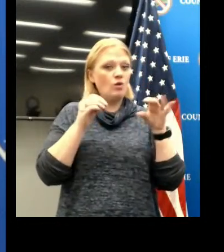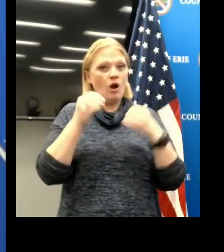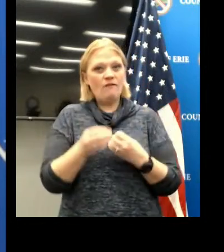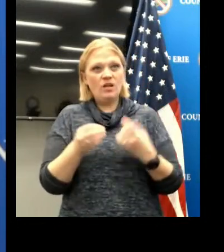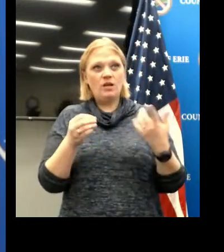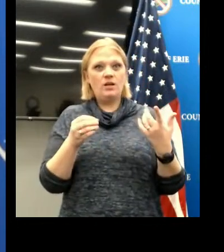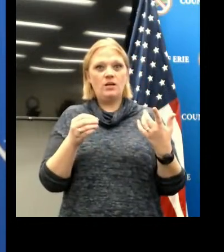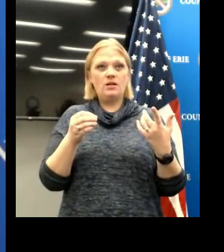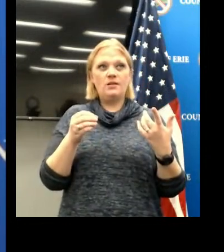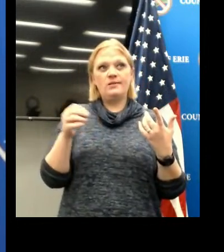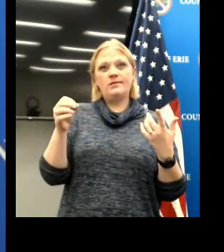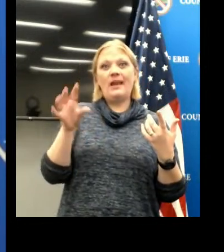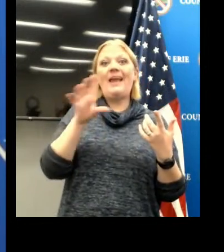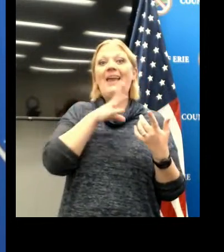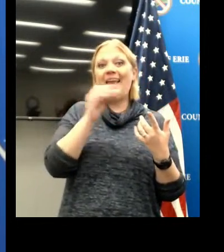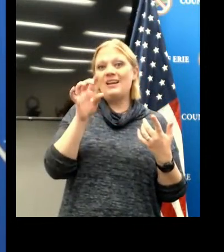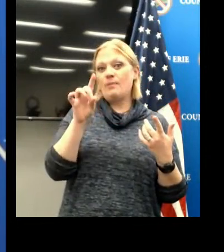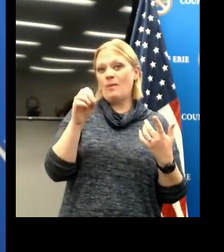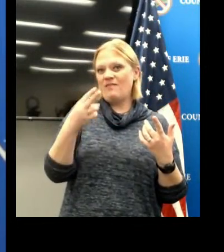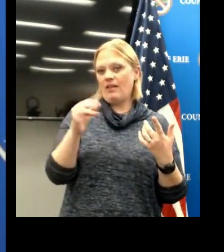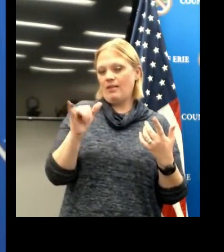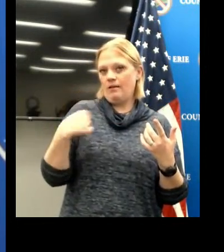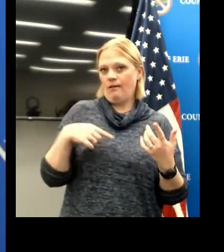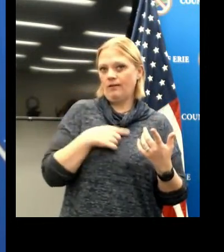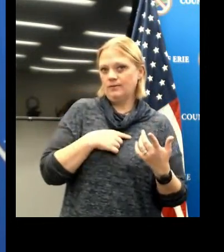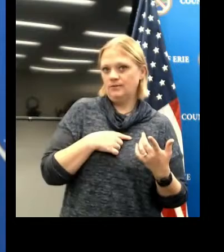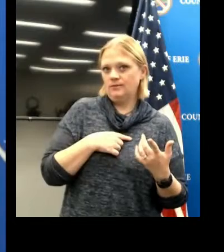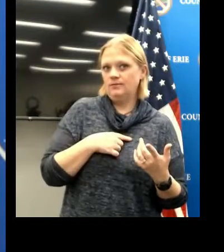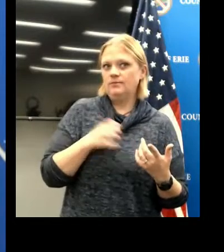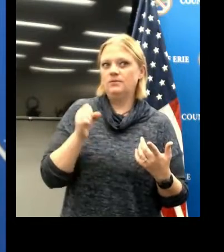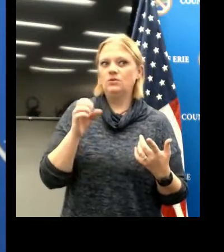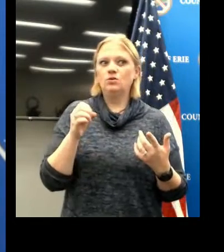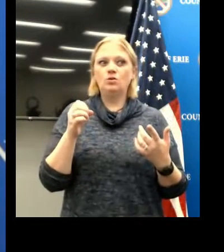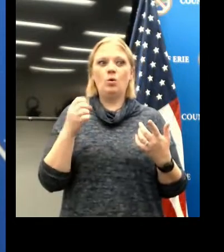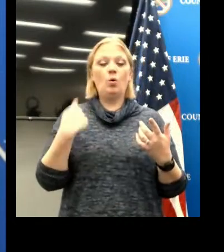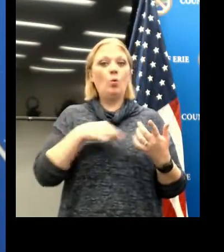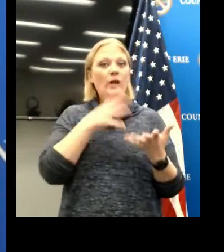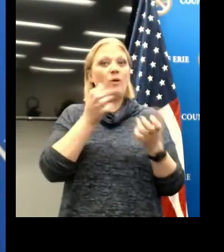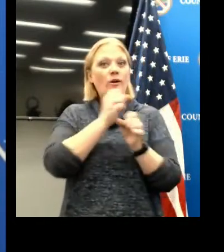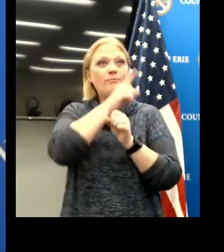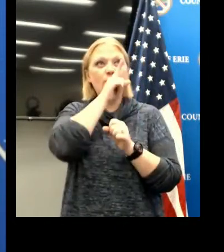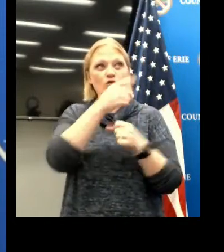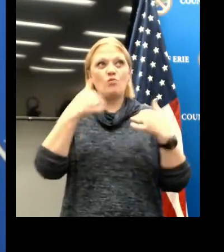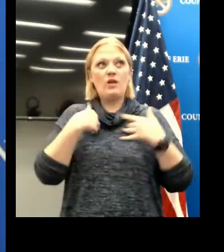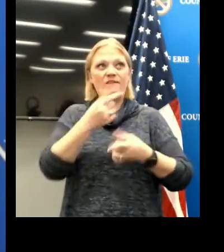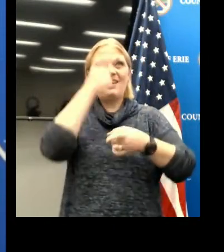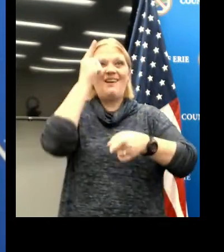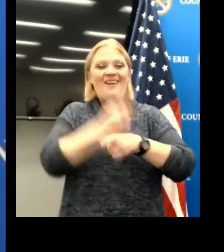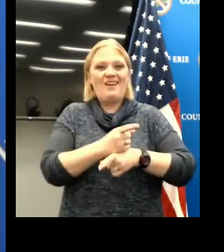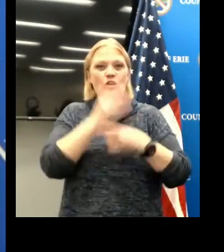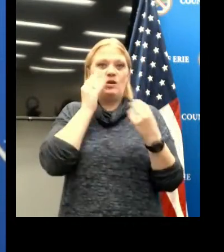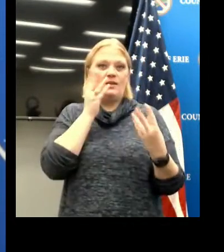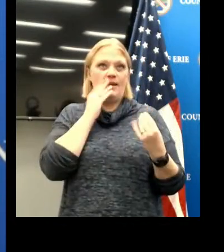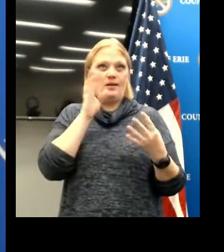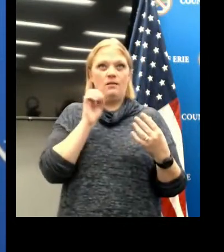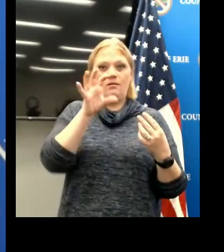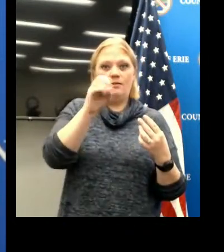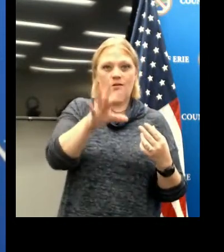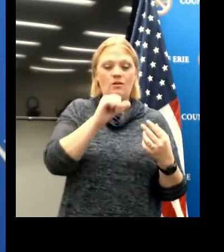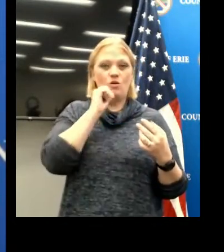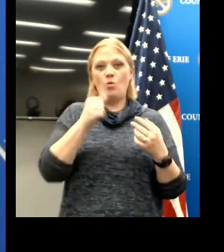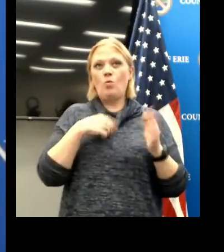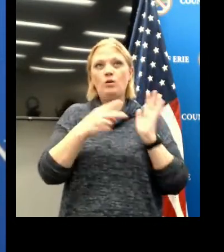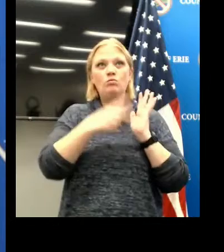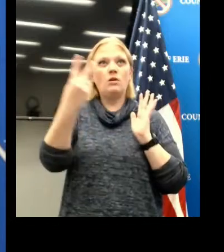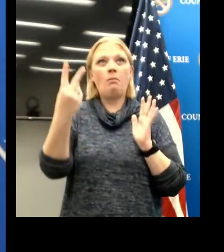Health like us. So we want to clear out and make certain that when we get the data that it's accurate and that we're not providing duplicative